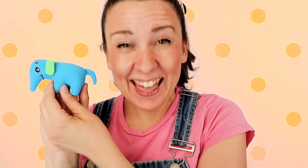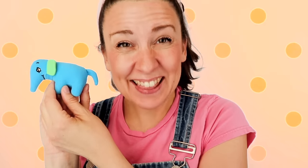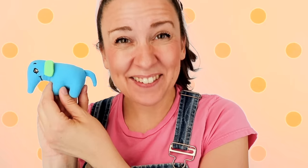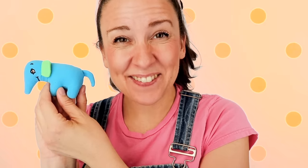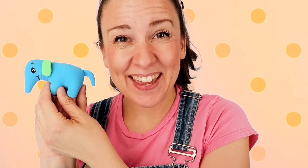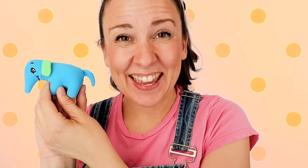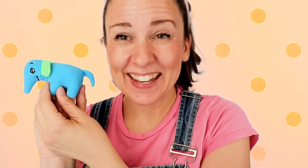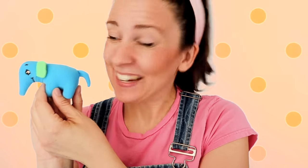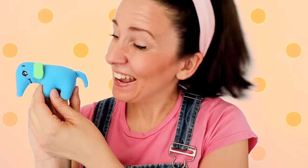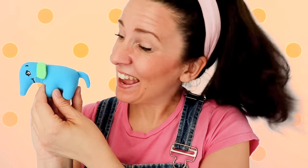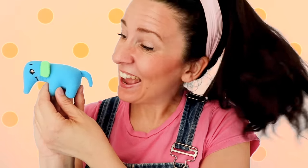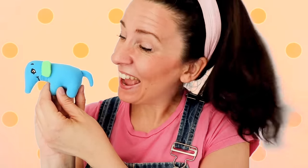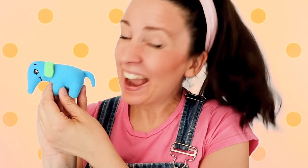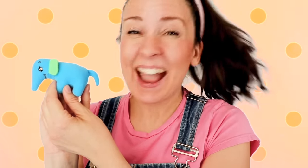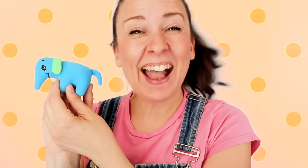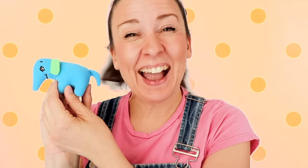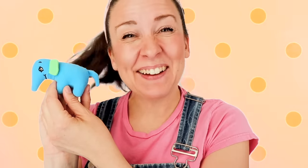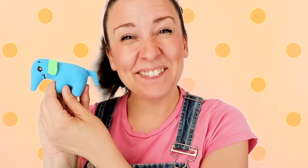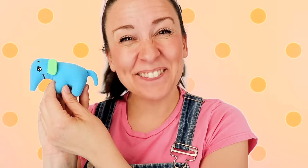It's an elephant.